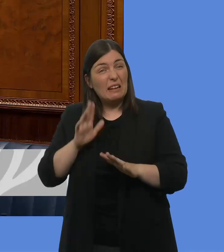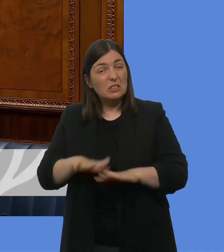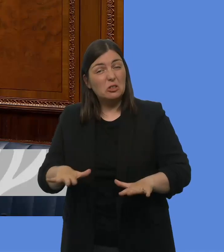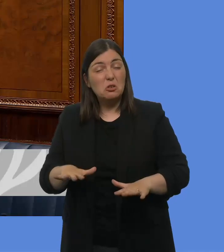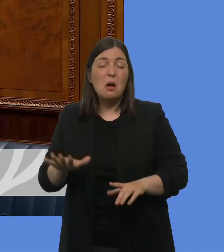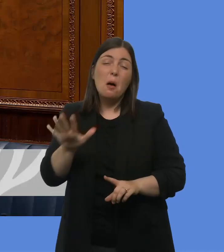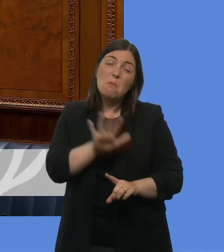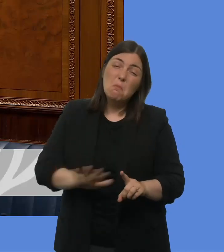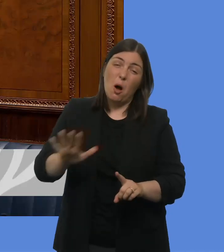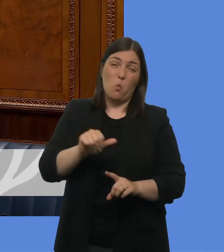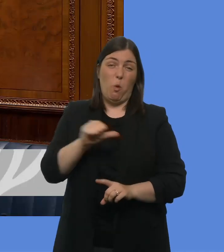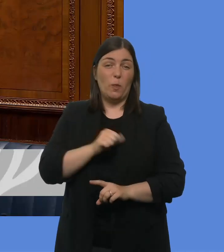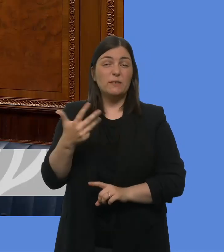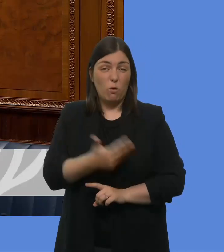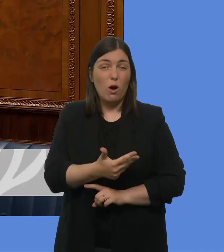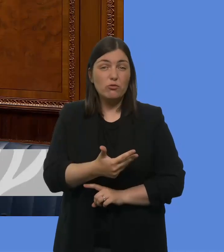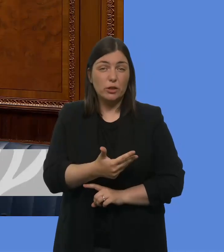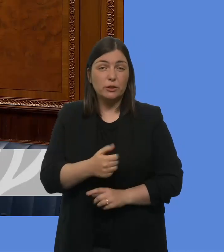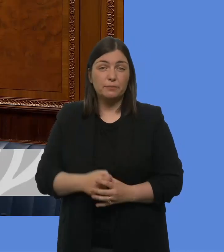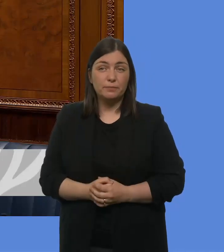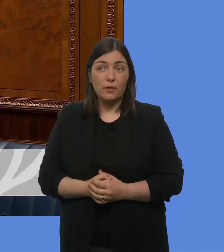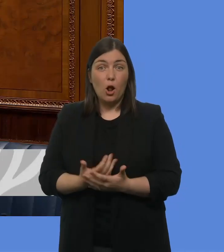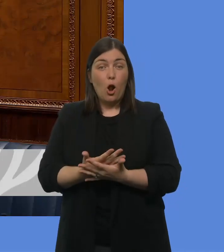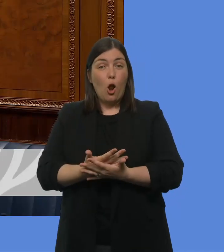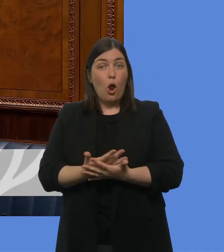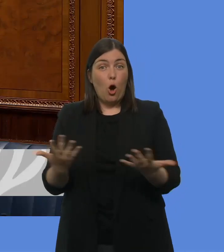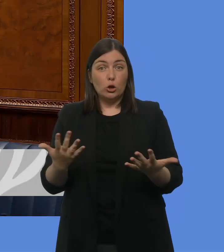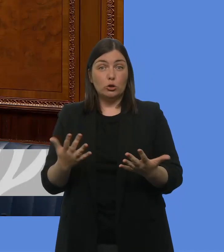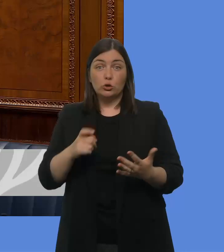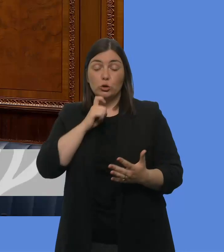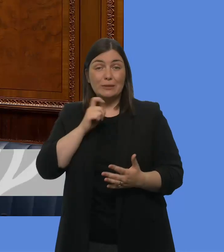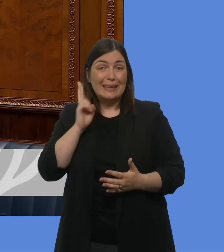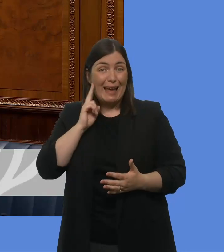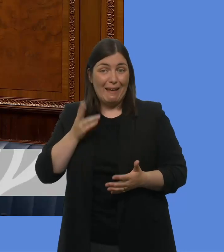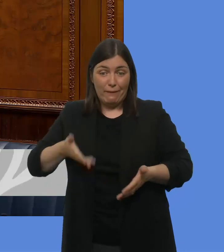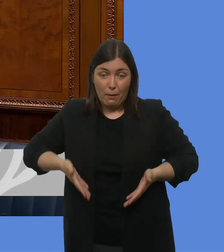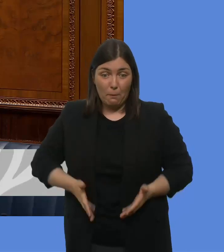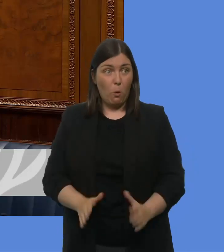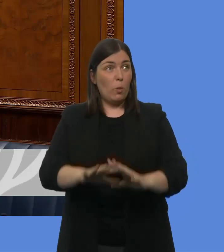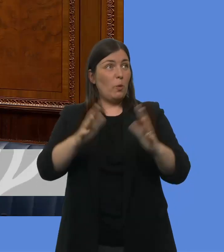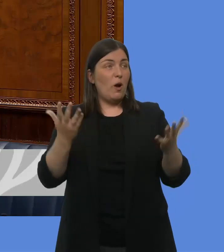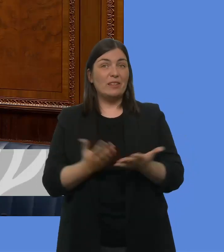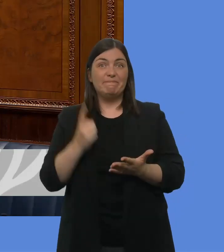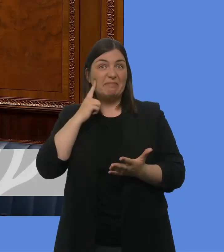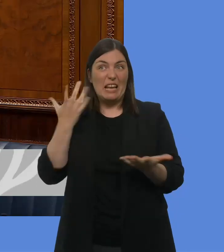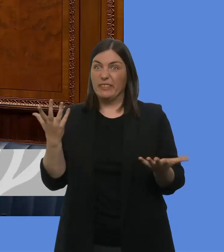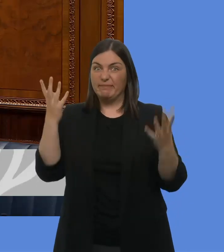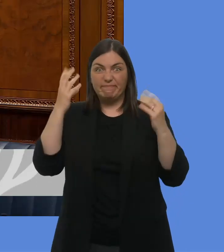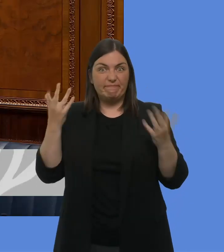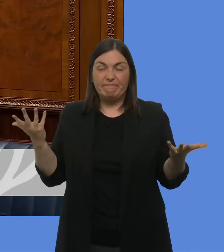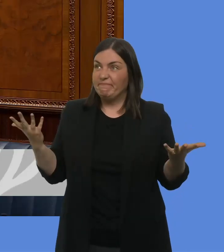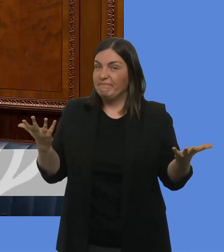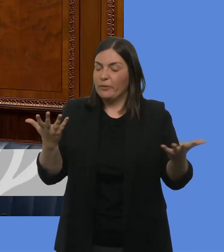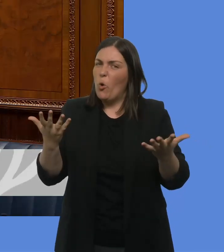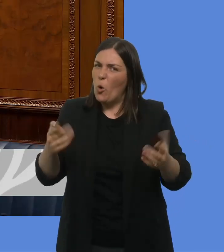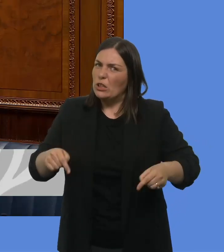children who are deaf. Being born into a world deprived of hearing is a challenge that most of us cannot